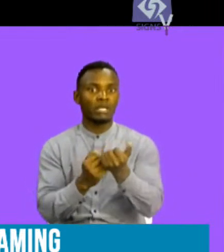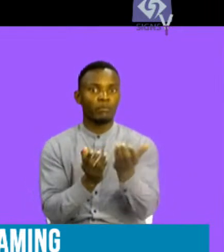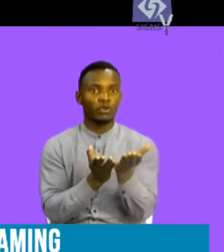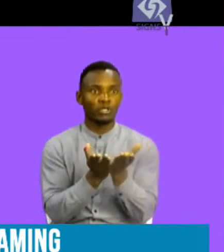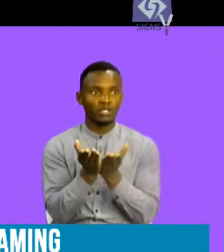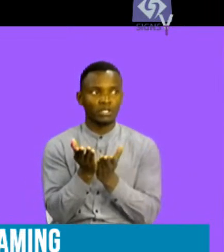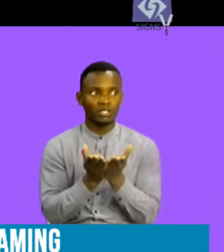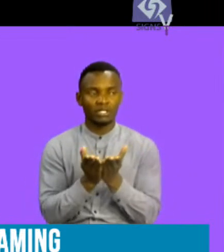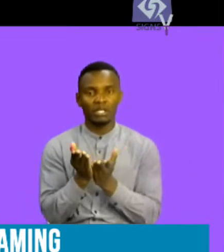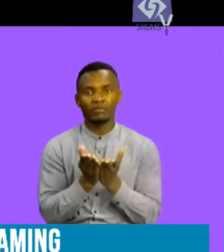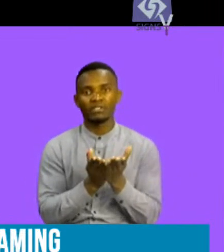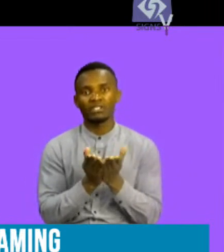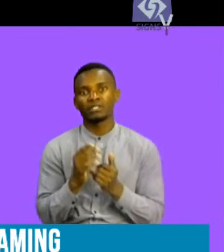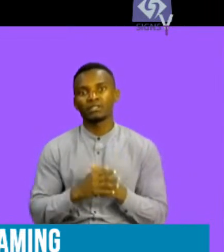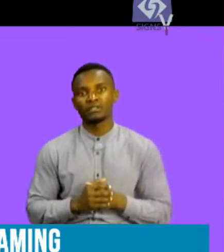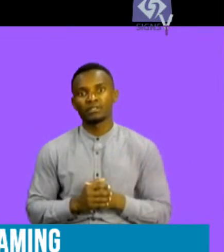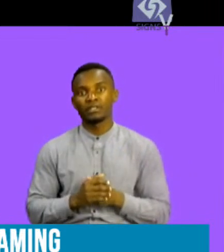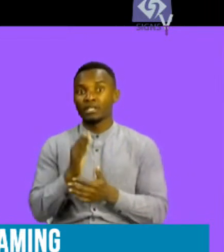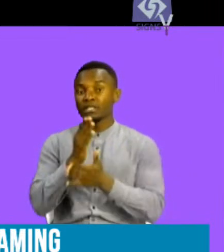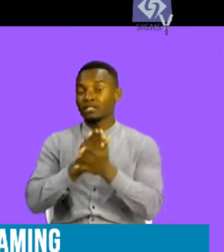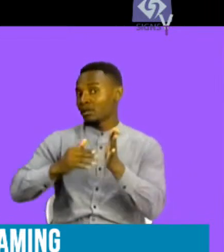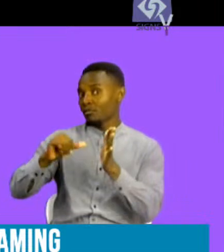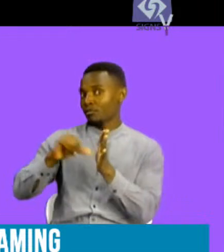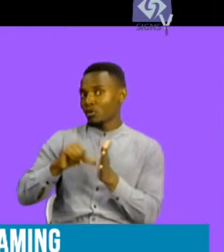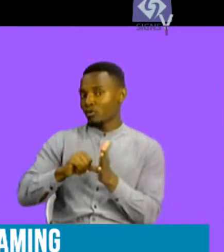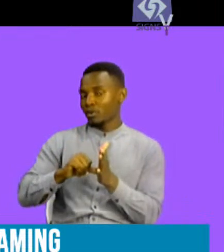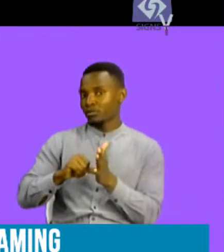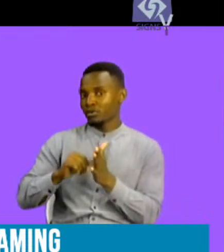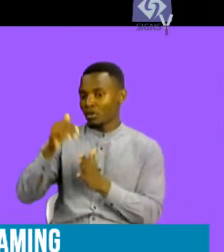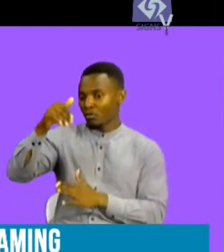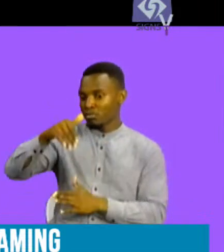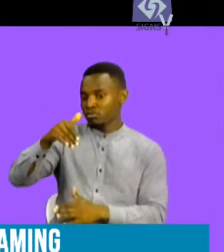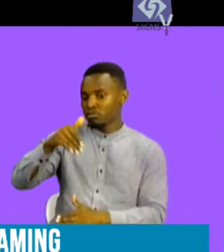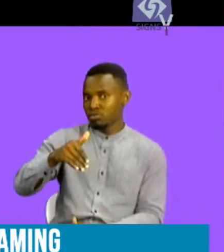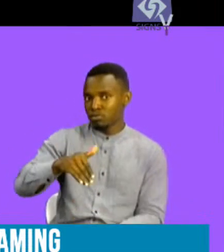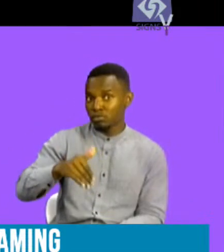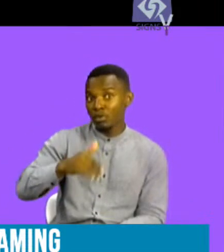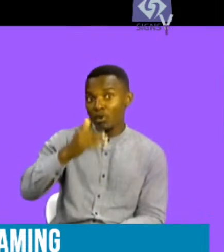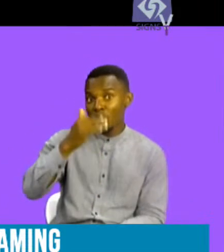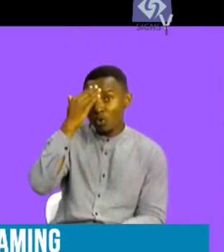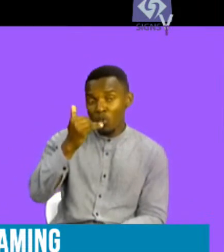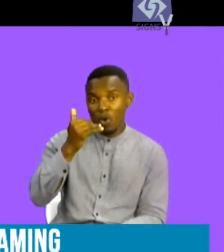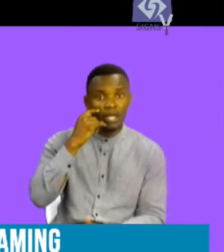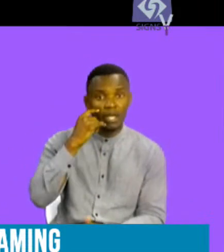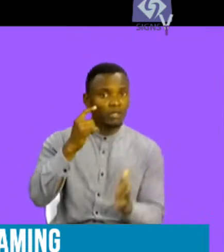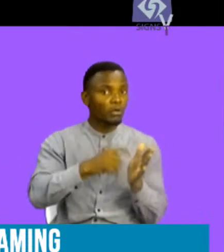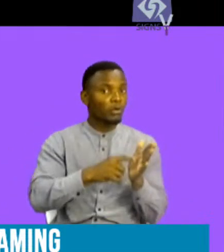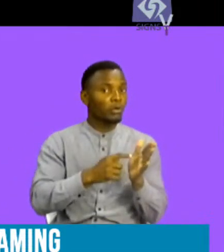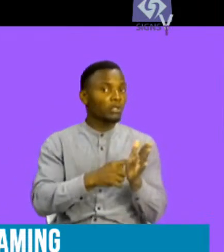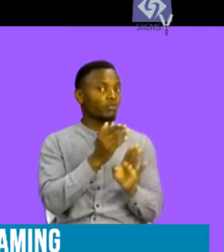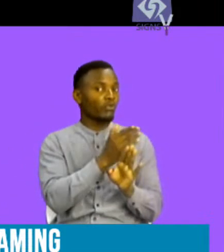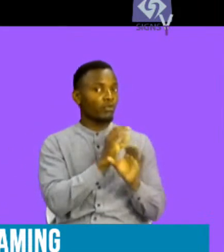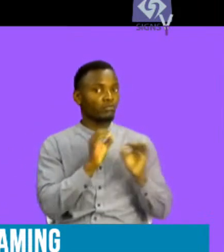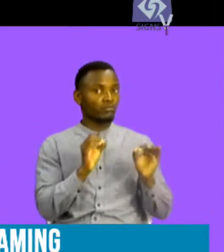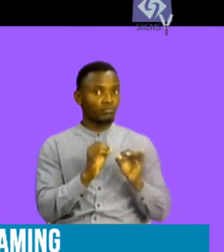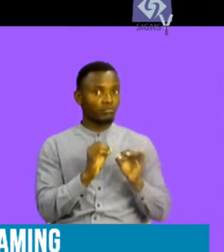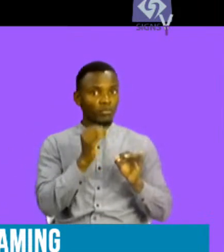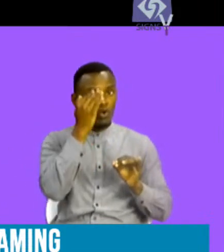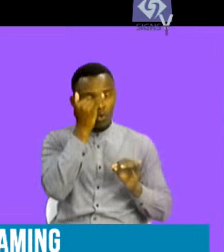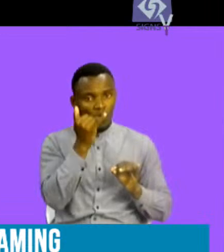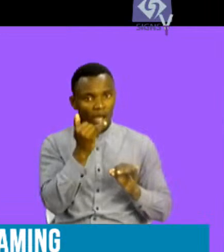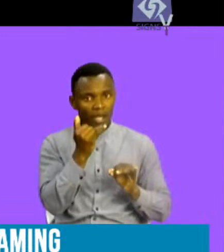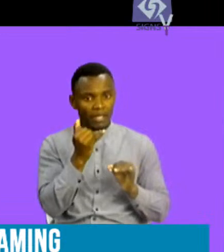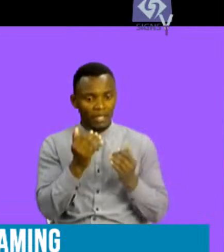see, some problems deteriorate just because they were not recognized earlier. One, the person down there or